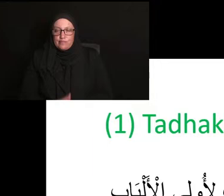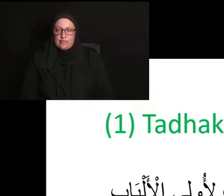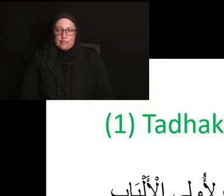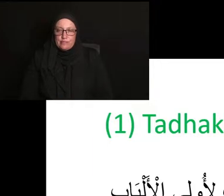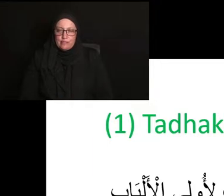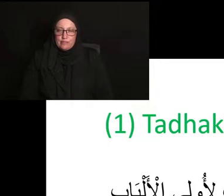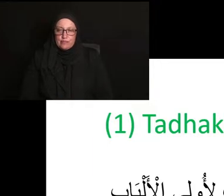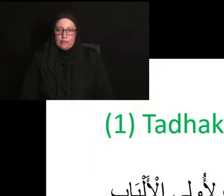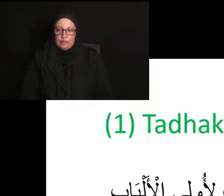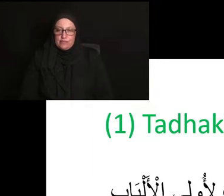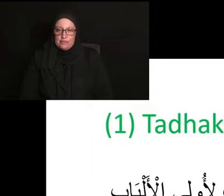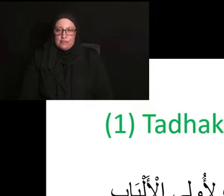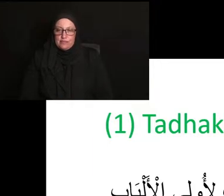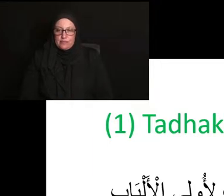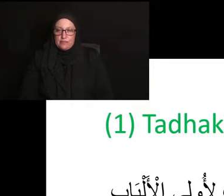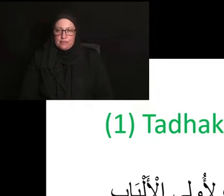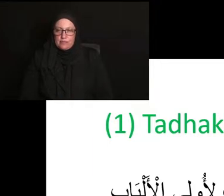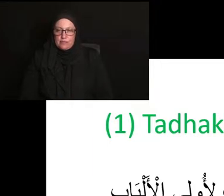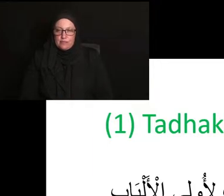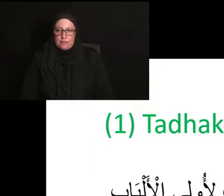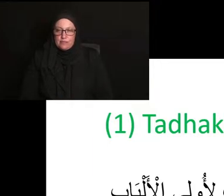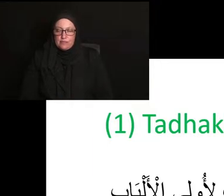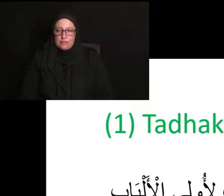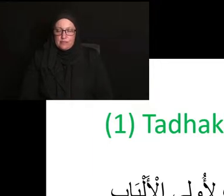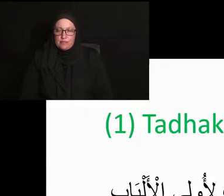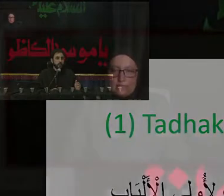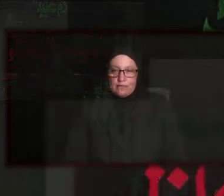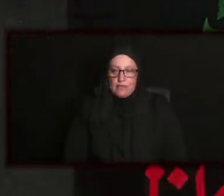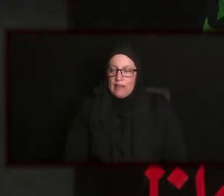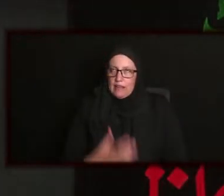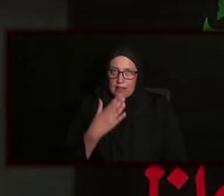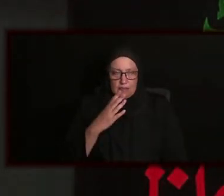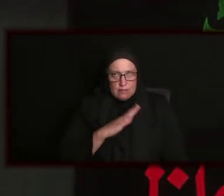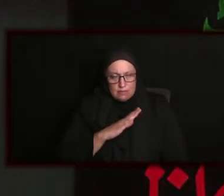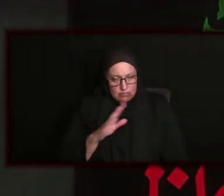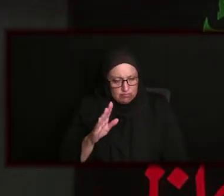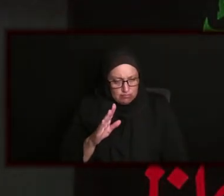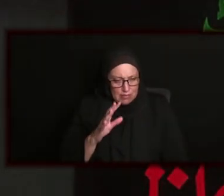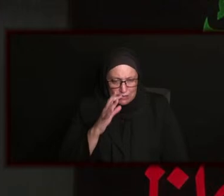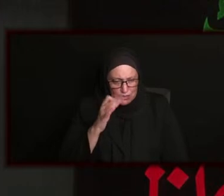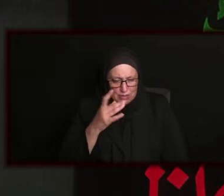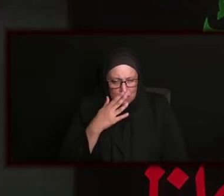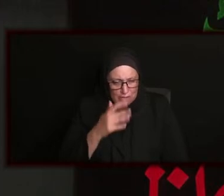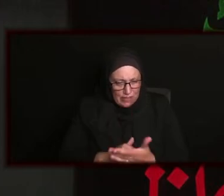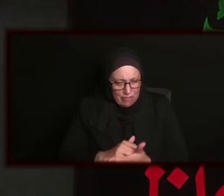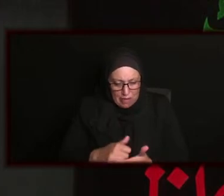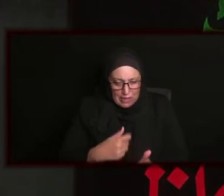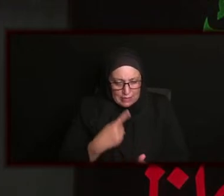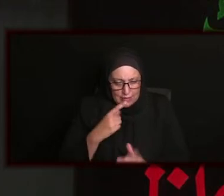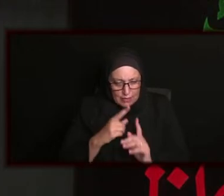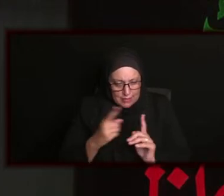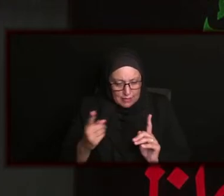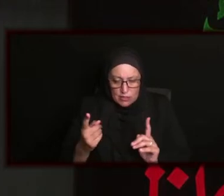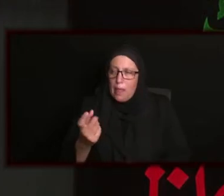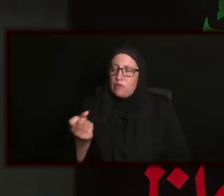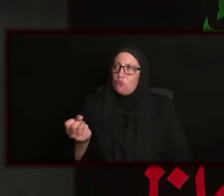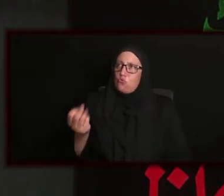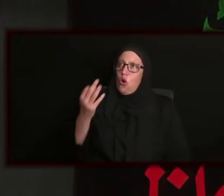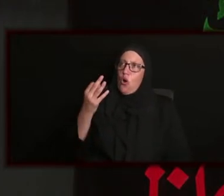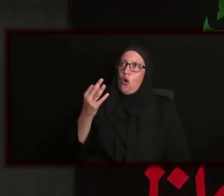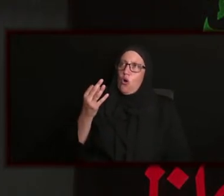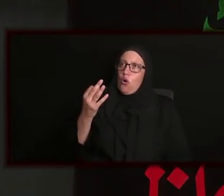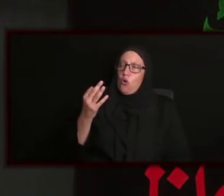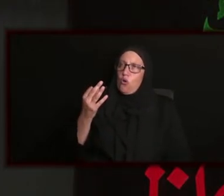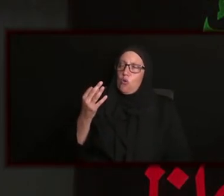not, there is no astaghfirullah creator. There's no meaning to my life. They become atheists, mabarif